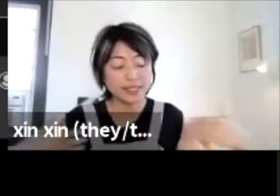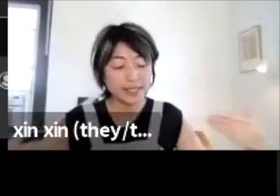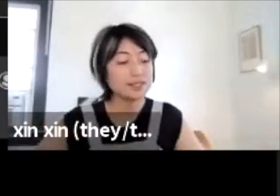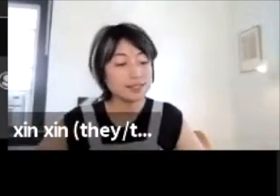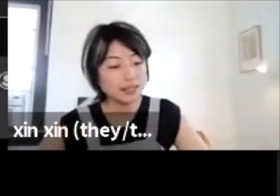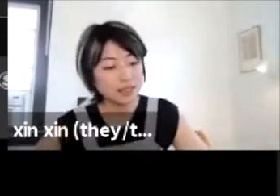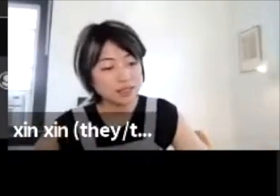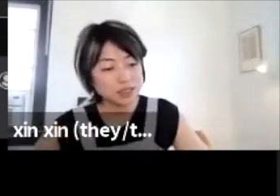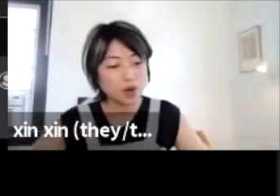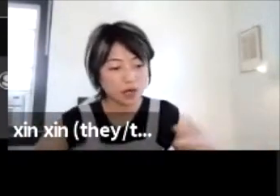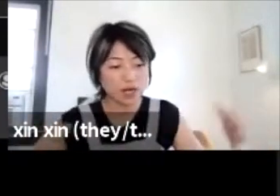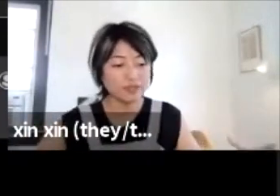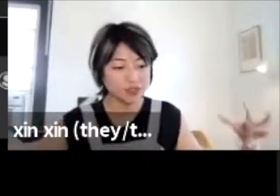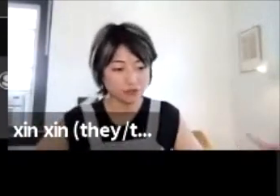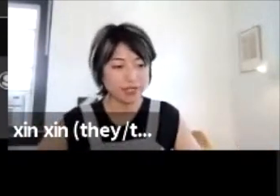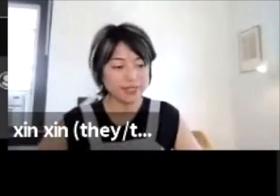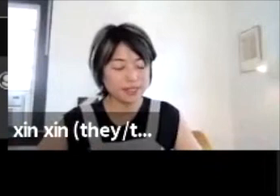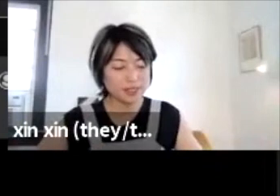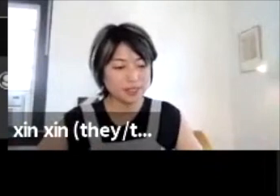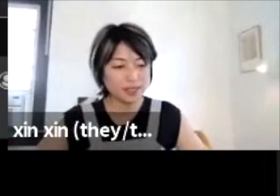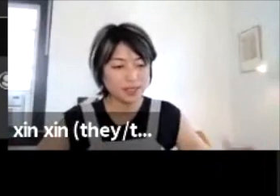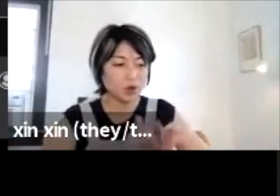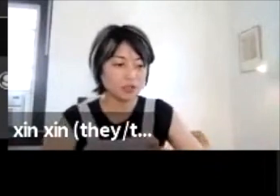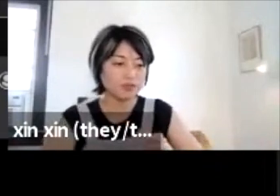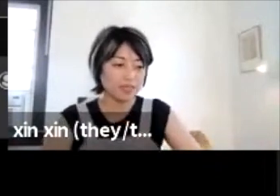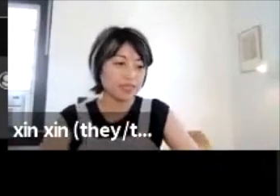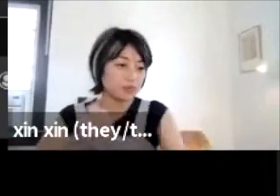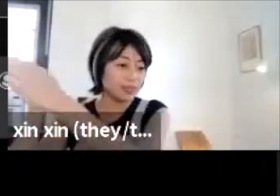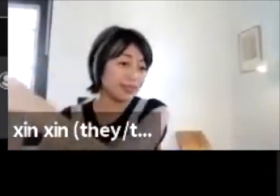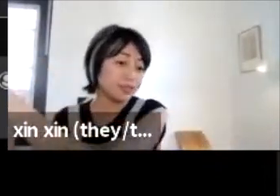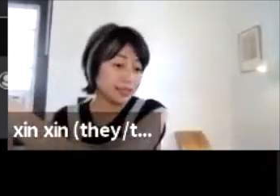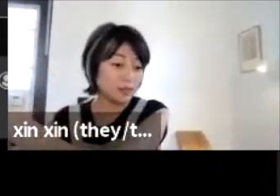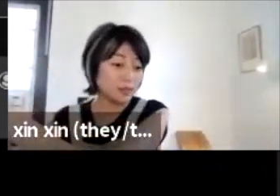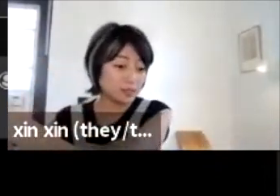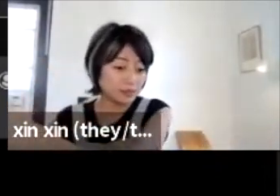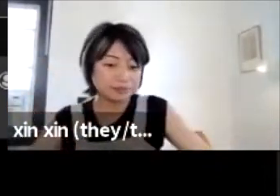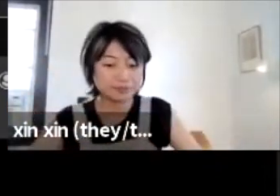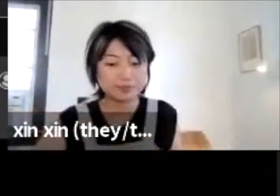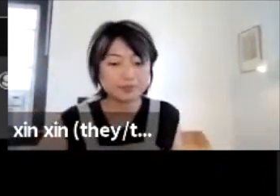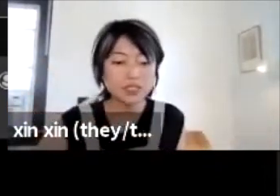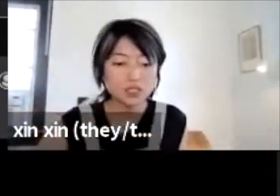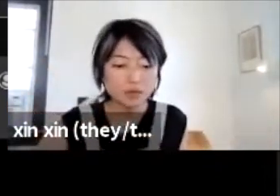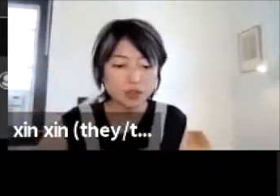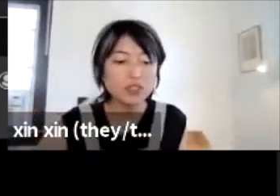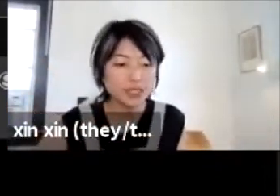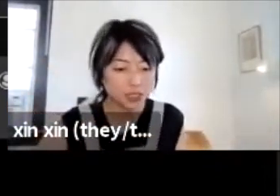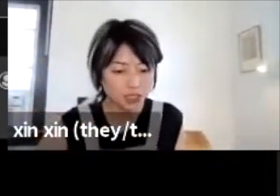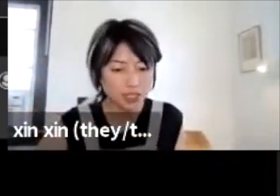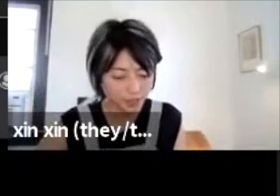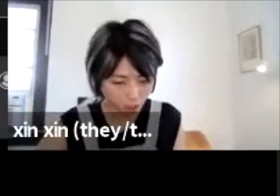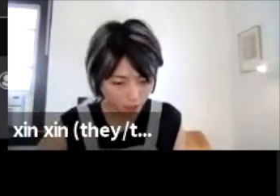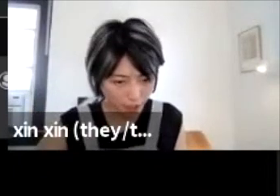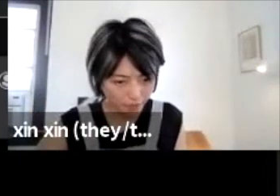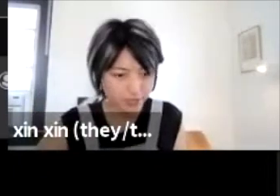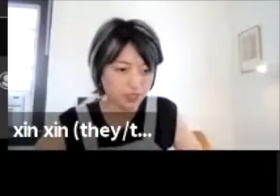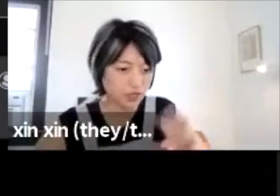say yes to archive this thread in order for it to be sent to the database. So I'm going to initiate consent